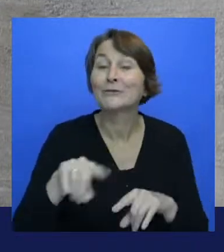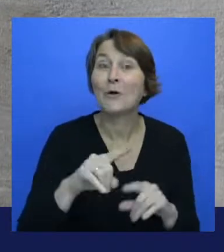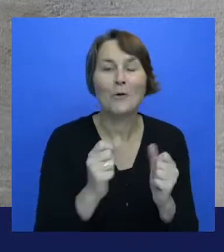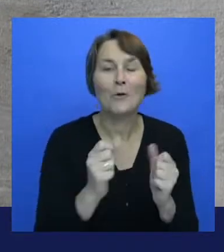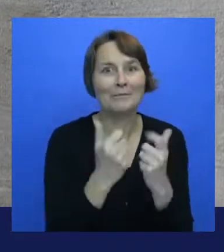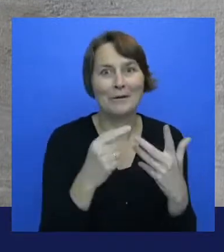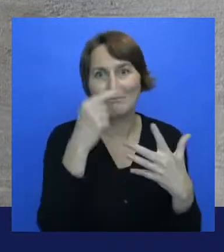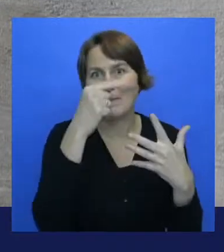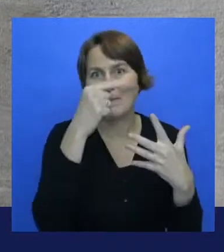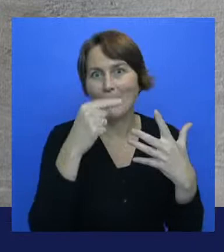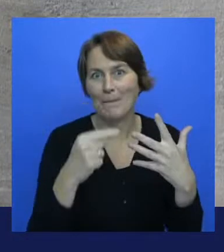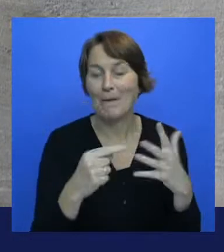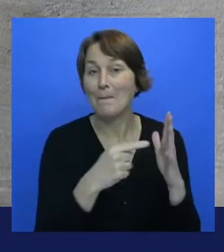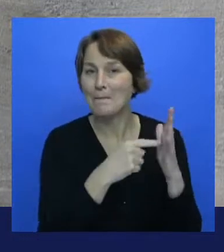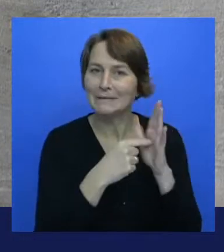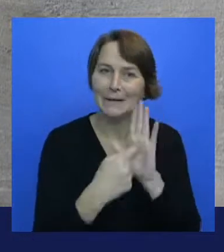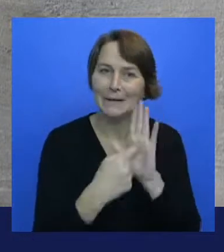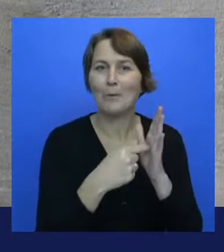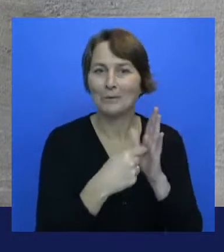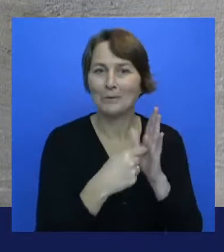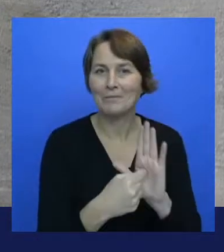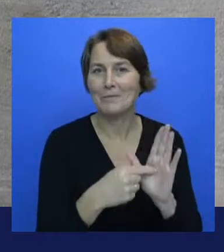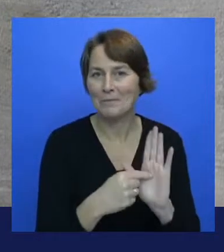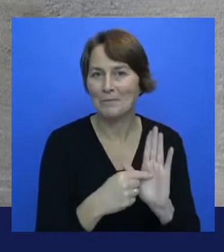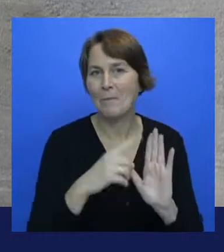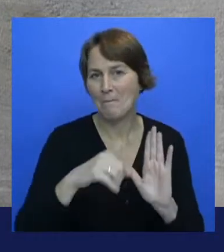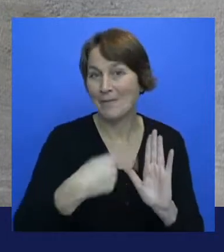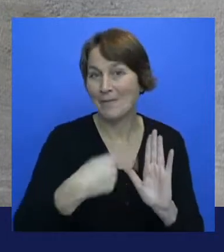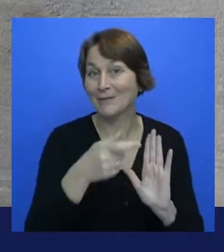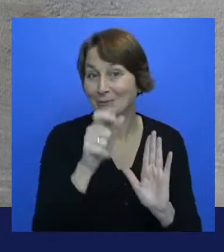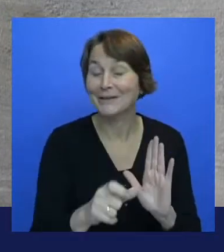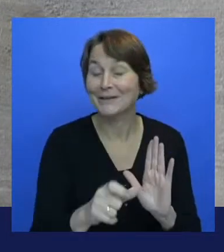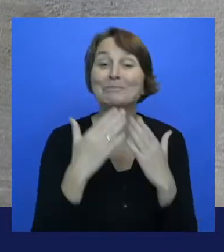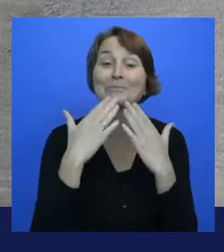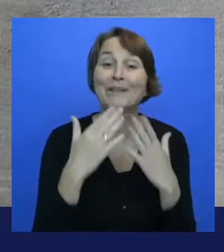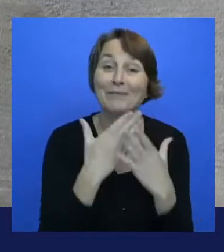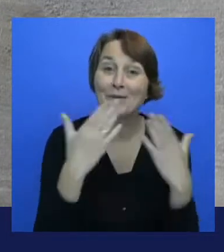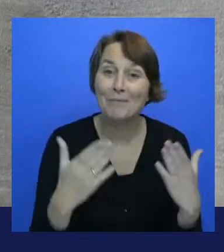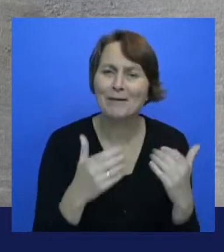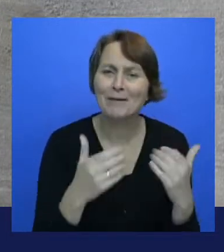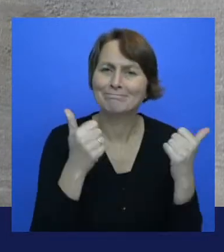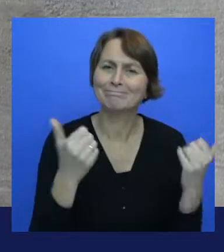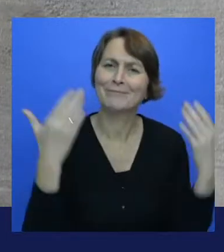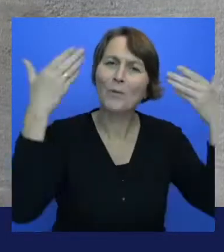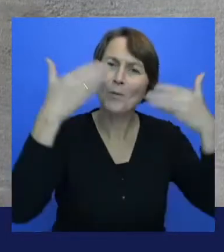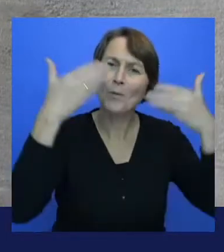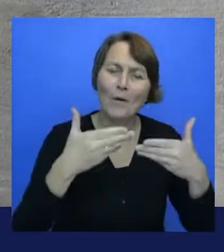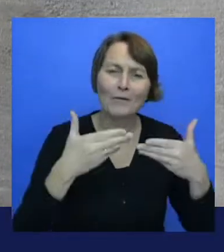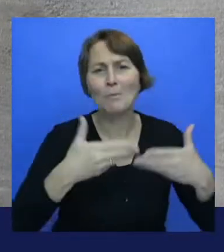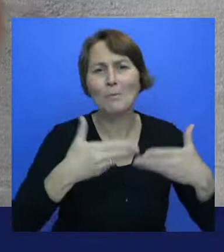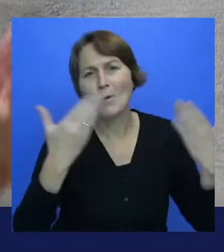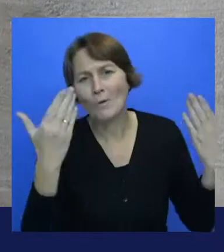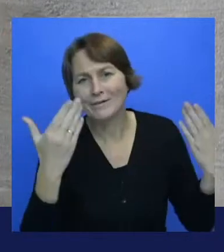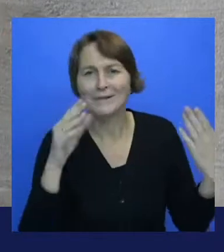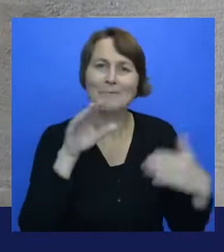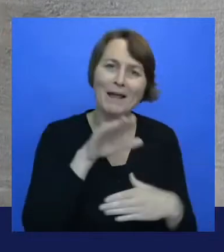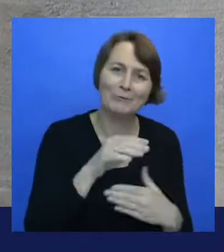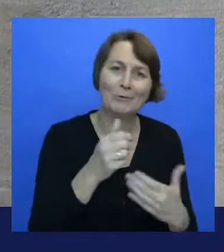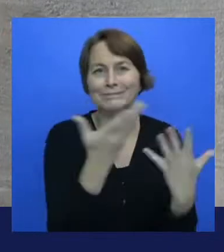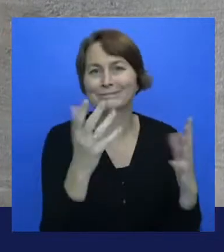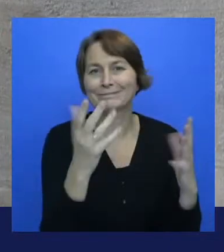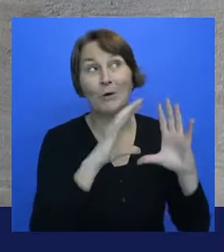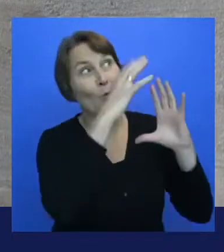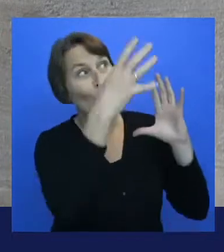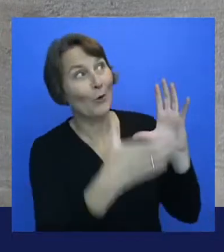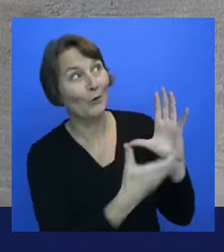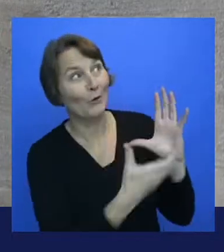lot more stuff to go through. I mean, thank you very much. Have a nice evening or morning or afternoon or wherever you are. Seth,